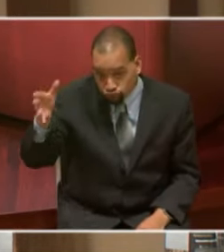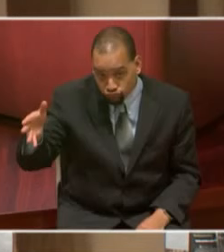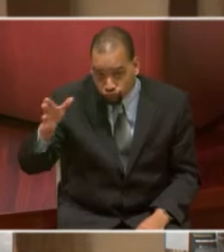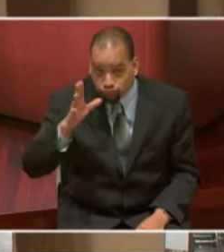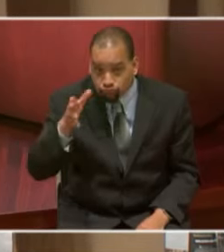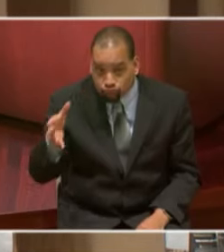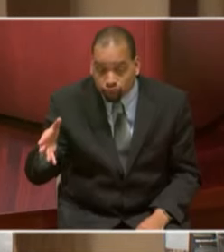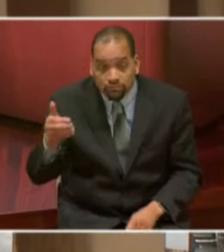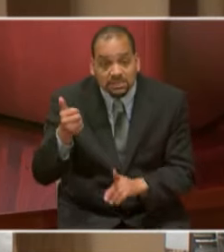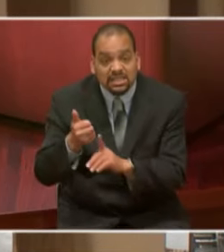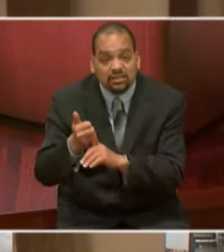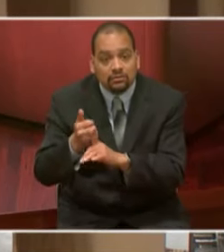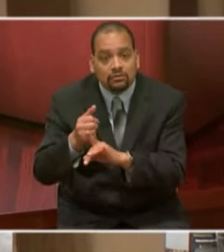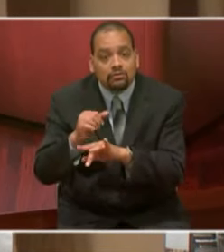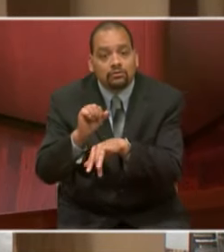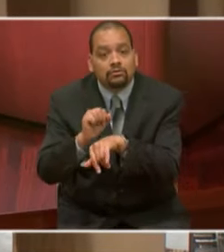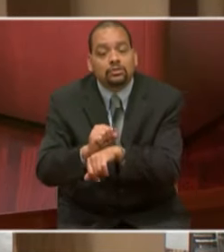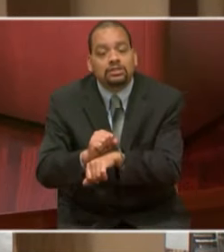Words can be very violent.